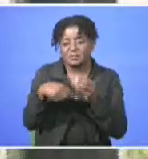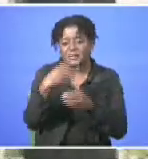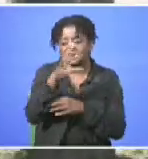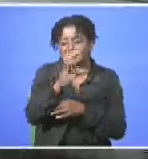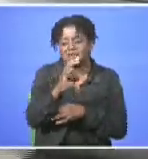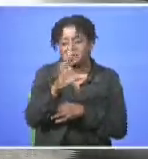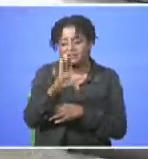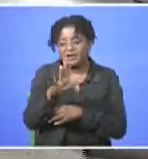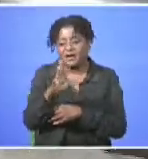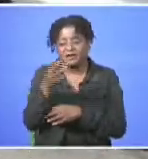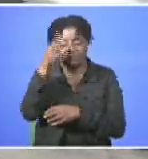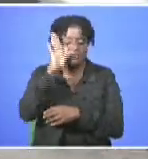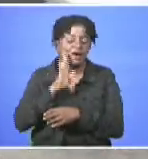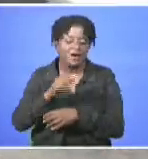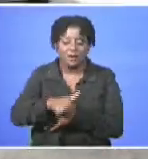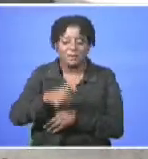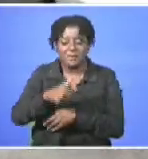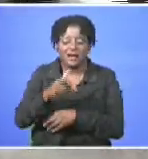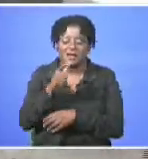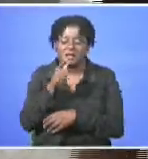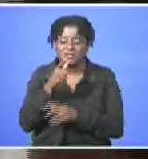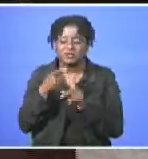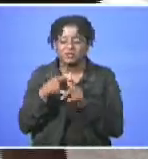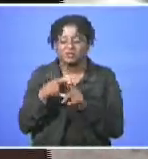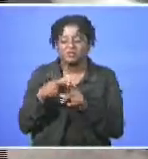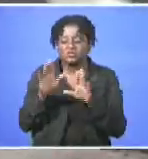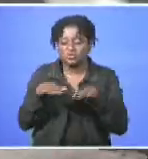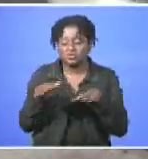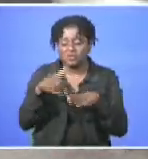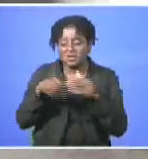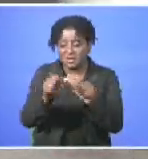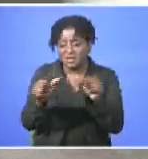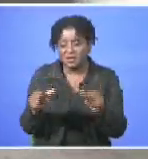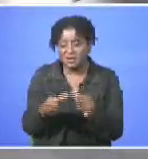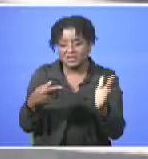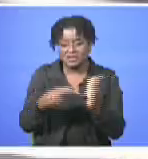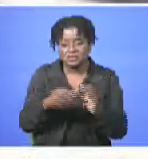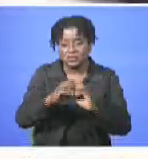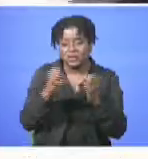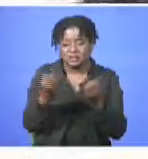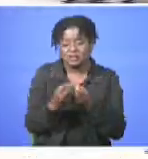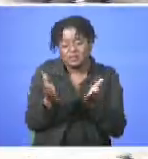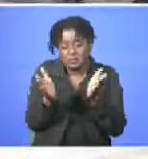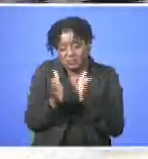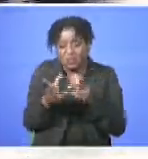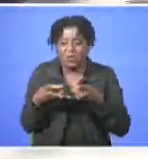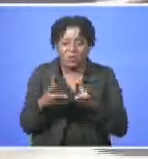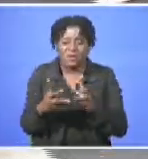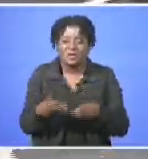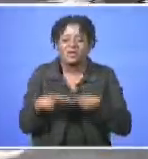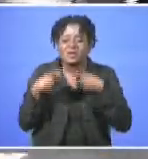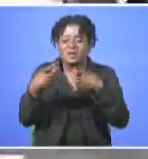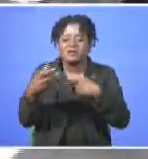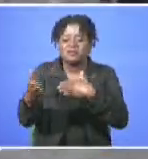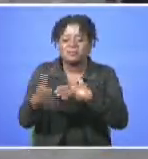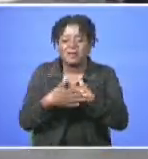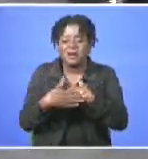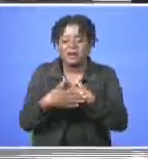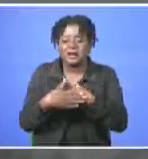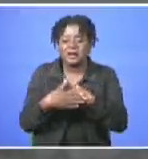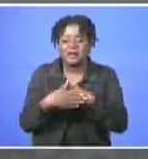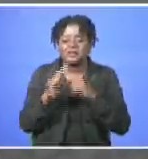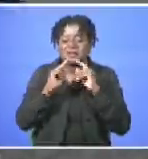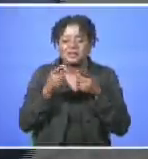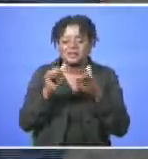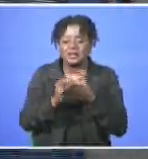the area. Physical therapist Jenner Gibson says this was the organization's small way of giving back, and notes that